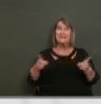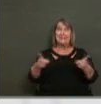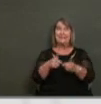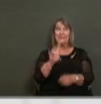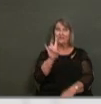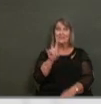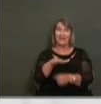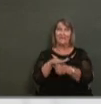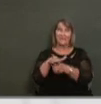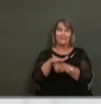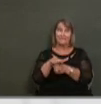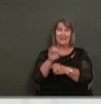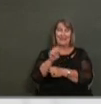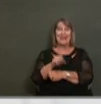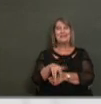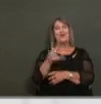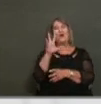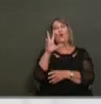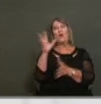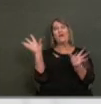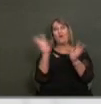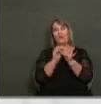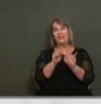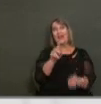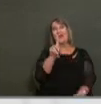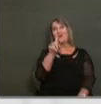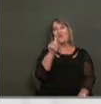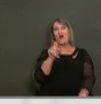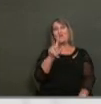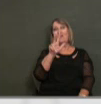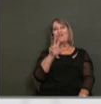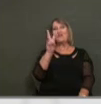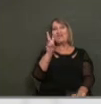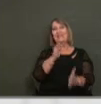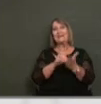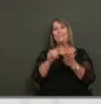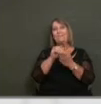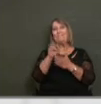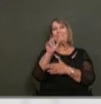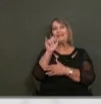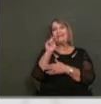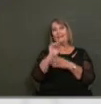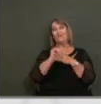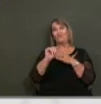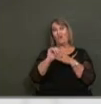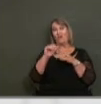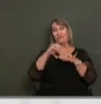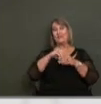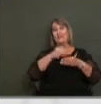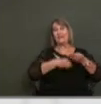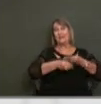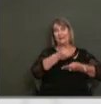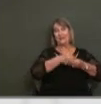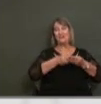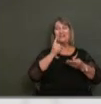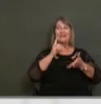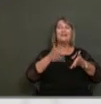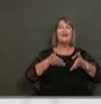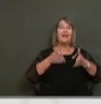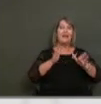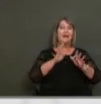of $136 million in 2023 in the budget. This will allow us to